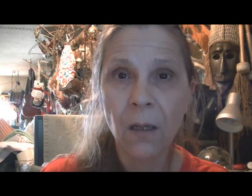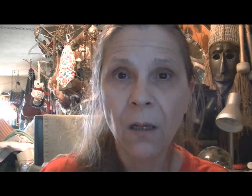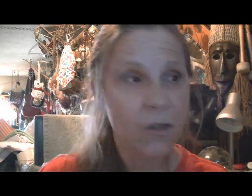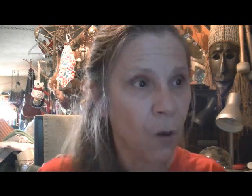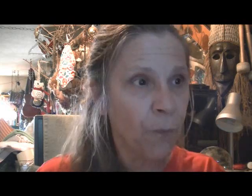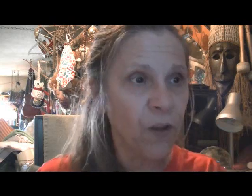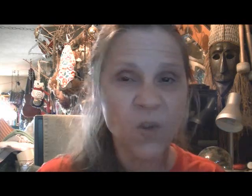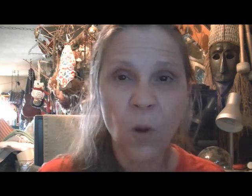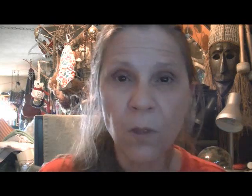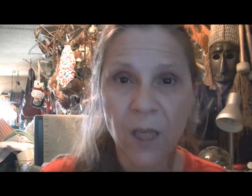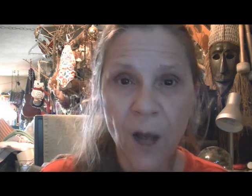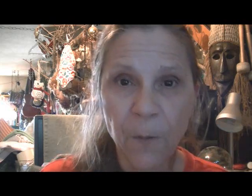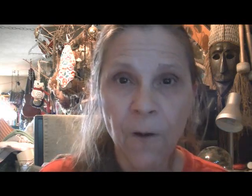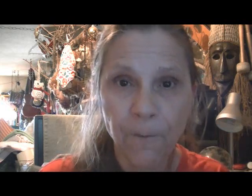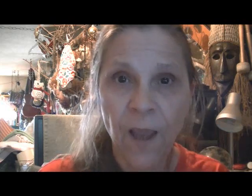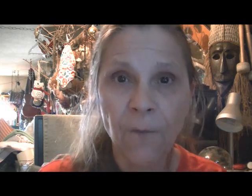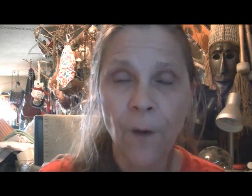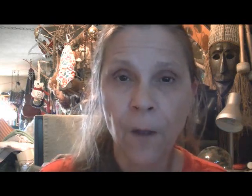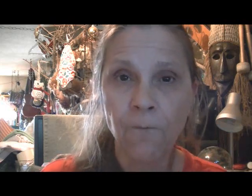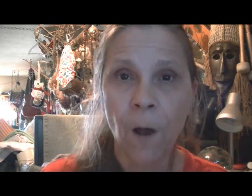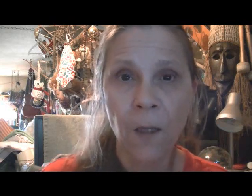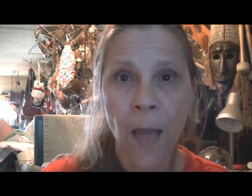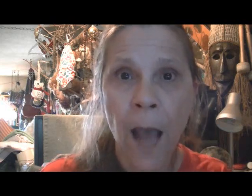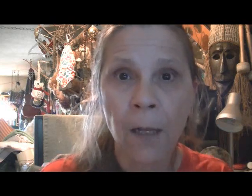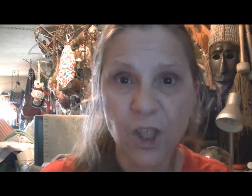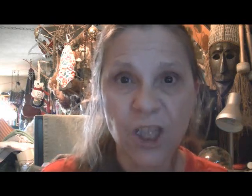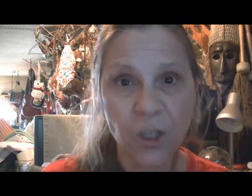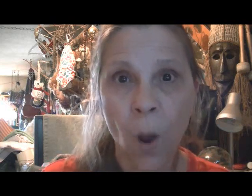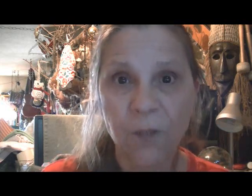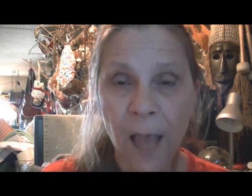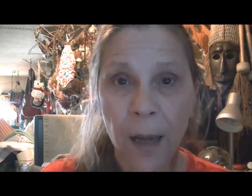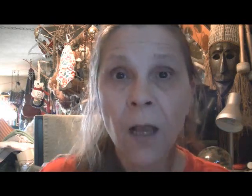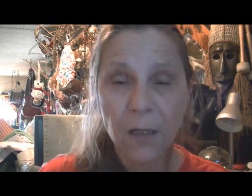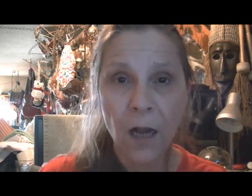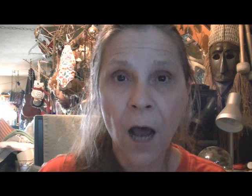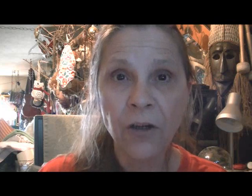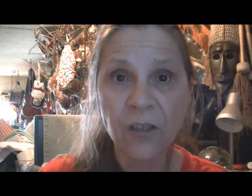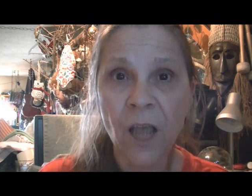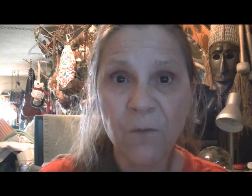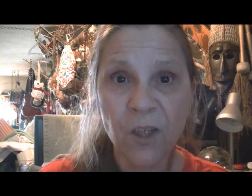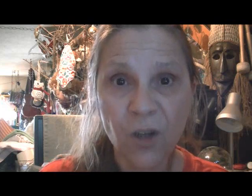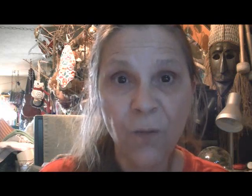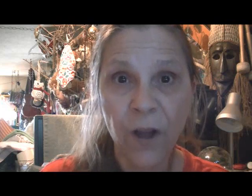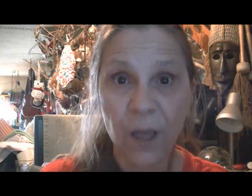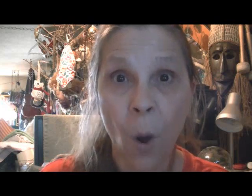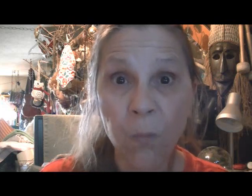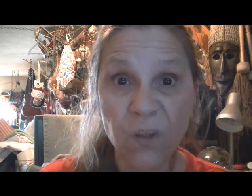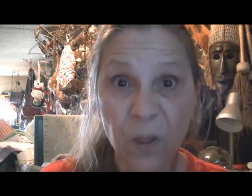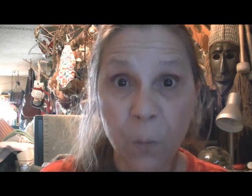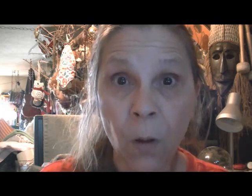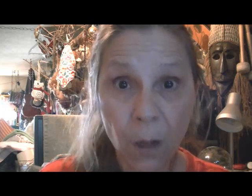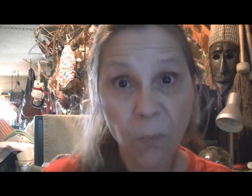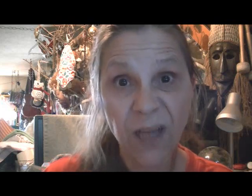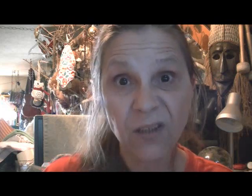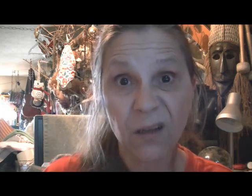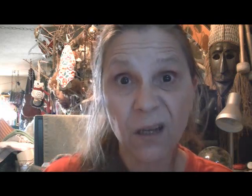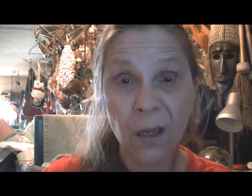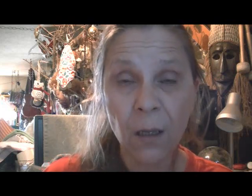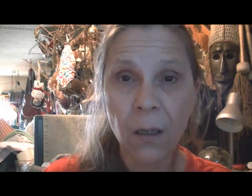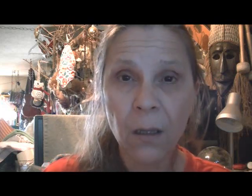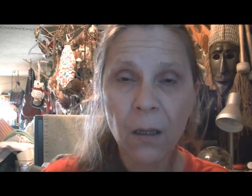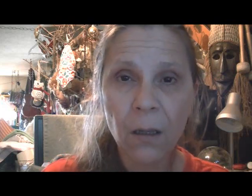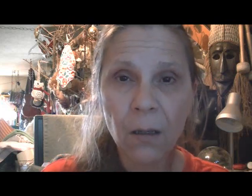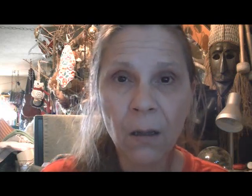money. So for this woman to get up there and fake the fucking funk and act like she's so upset that 172 fucking homeless people,